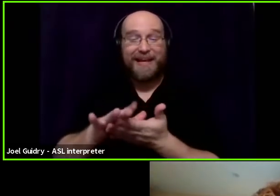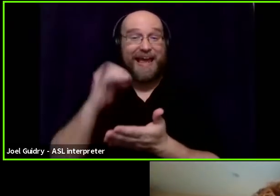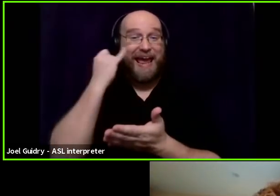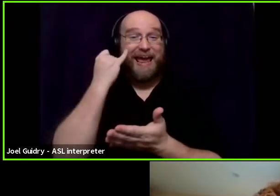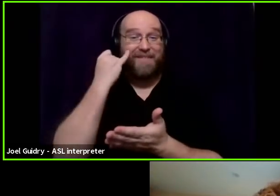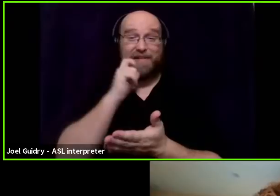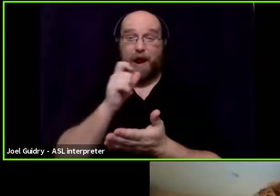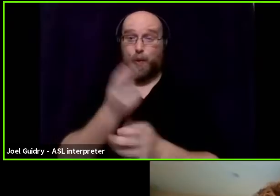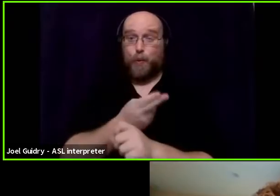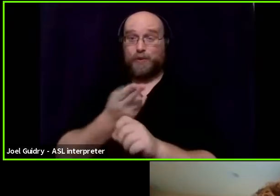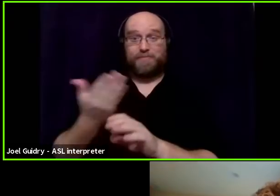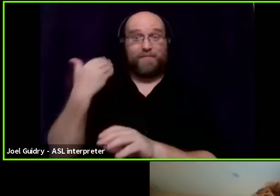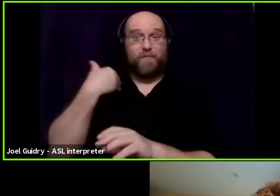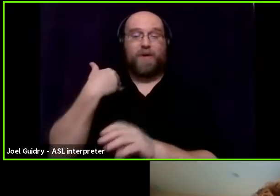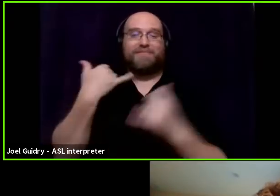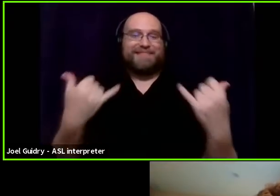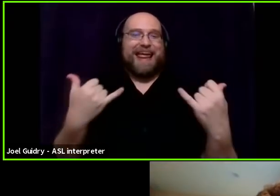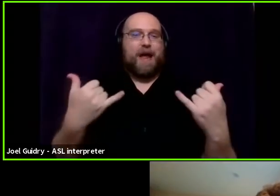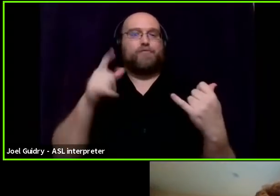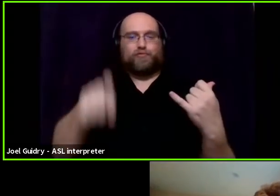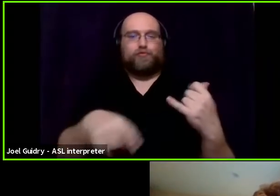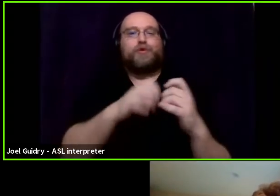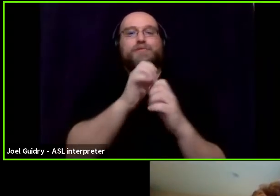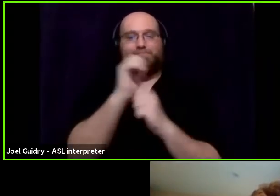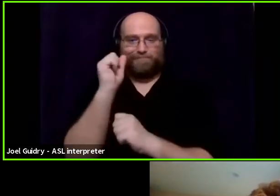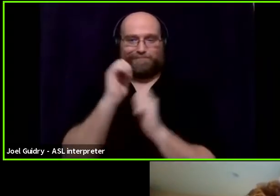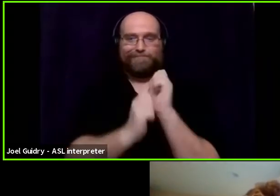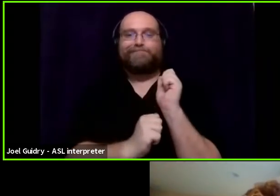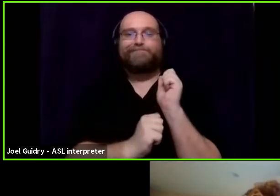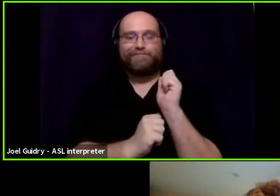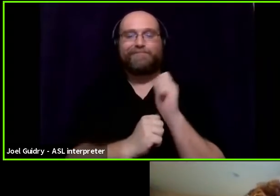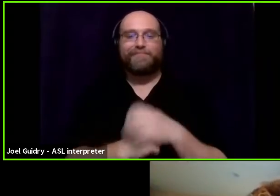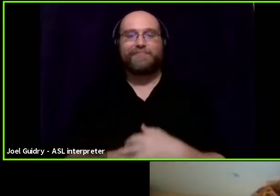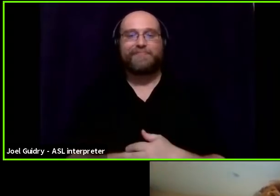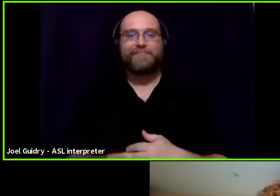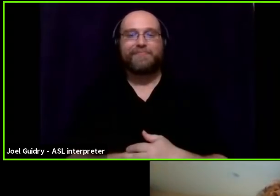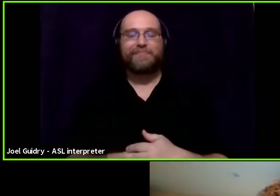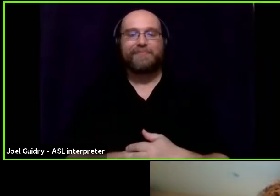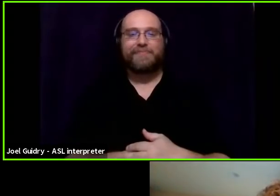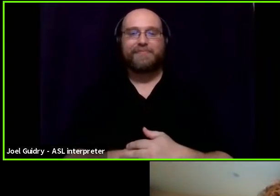now. And in addition,